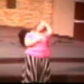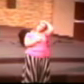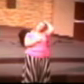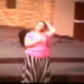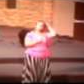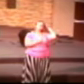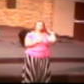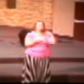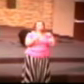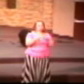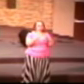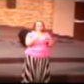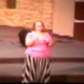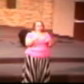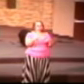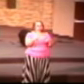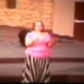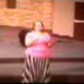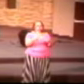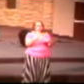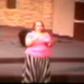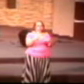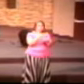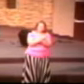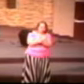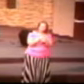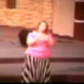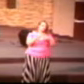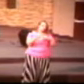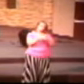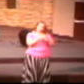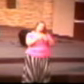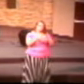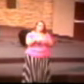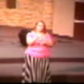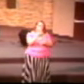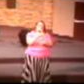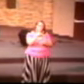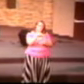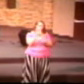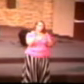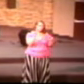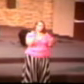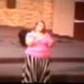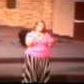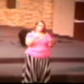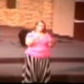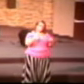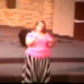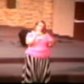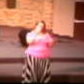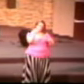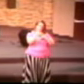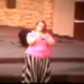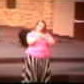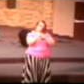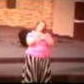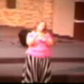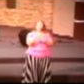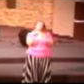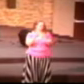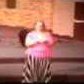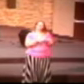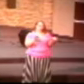And as you embrace, as you share, as you talk, may we be reminded we cannot